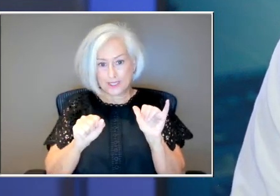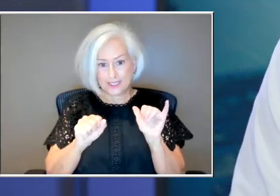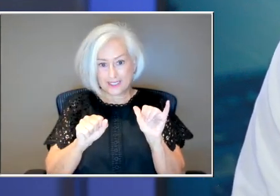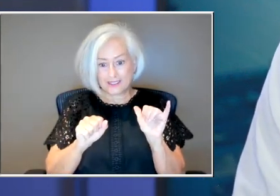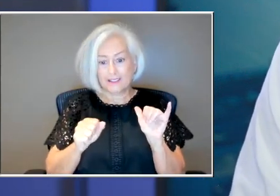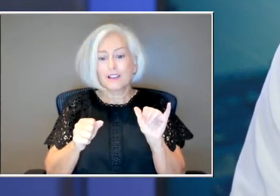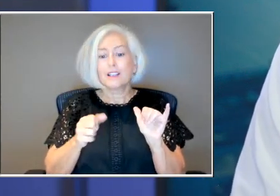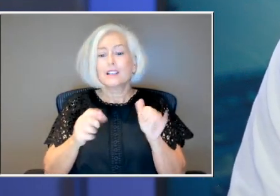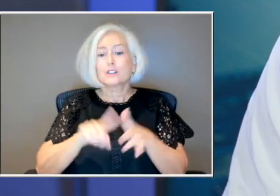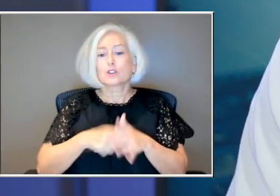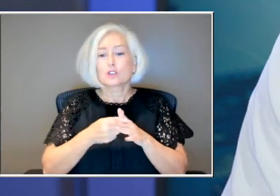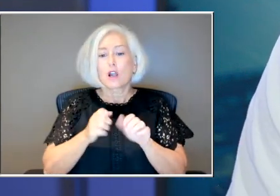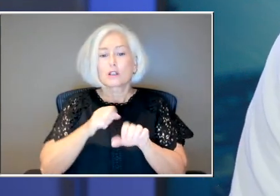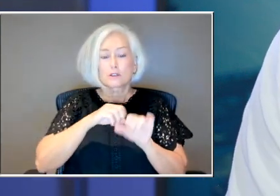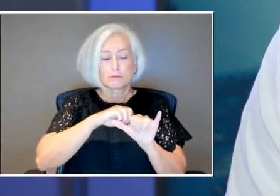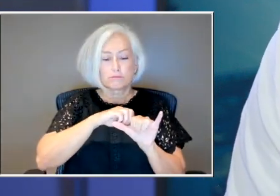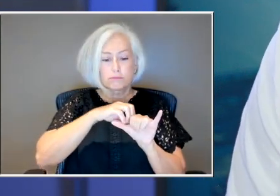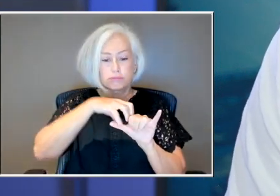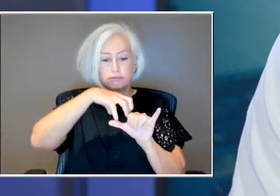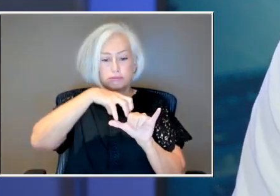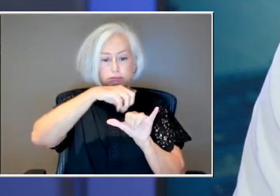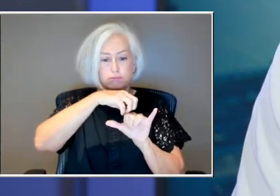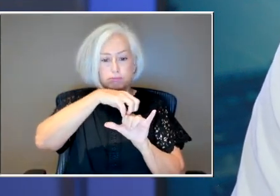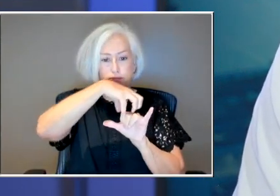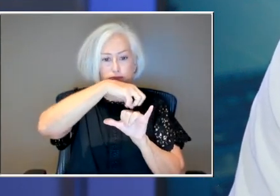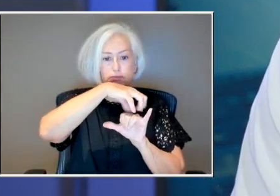than not, it does not show up on any sort of imaging